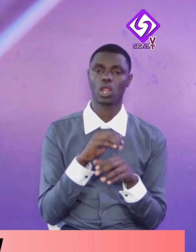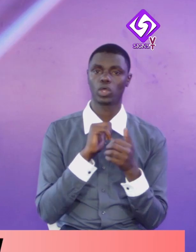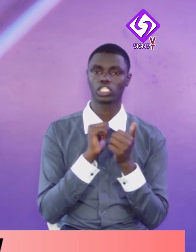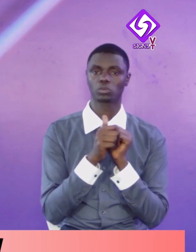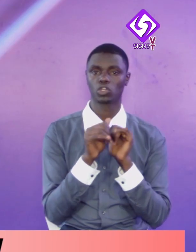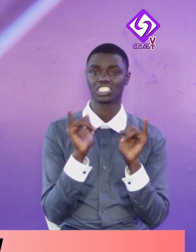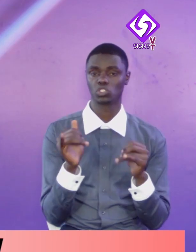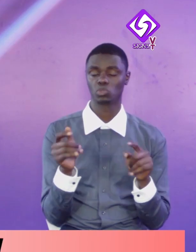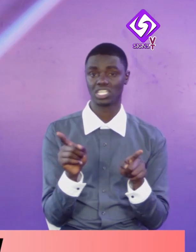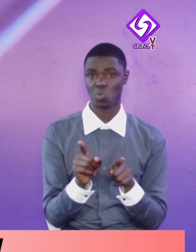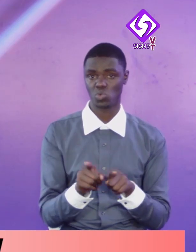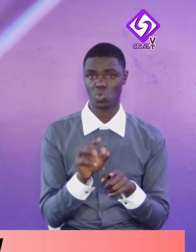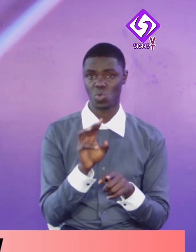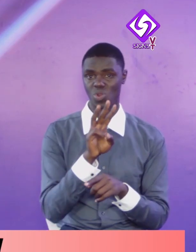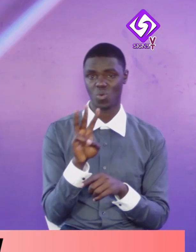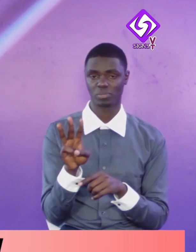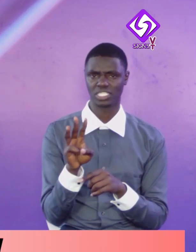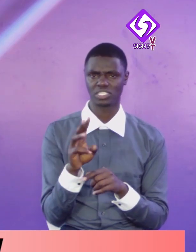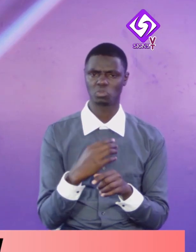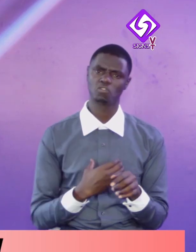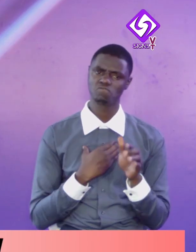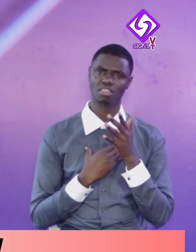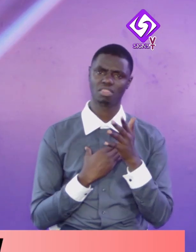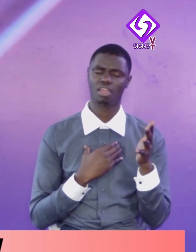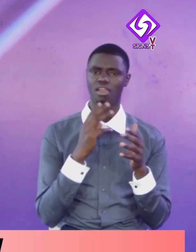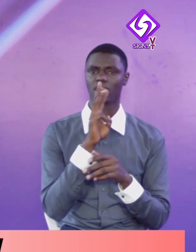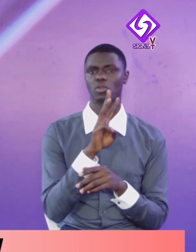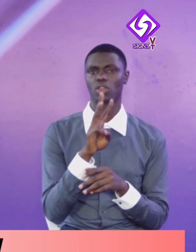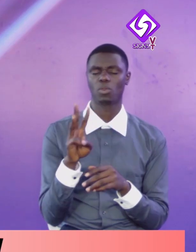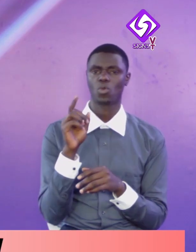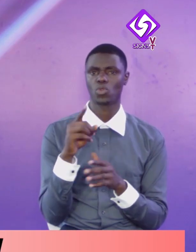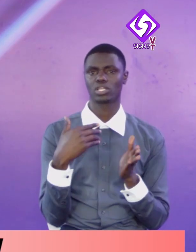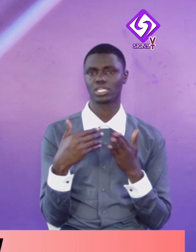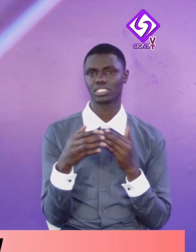news and also on our website. Visit there,